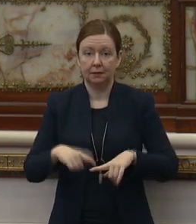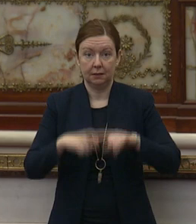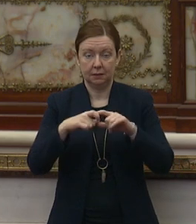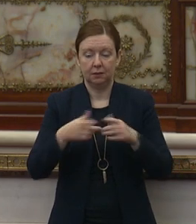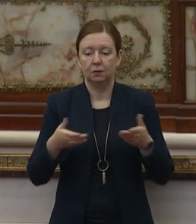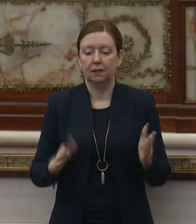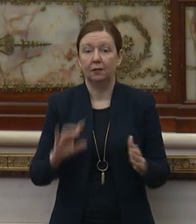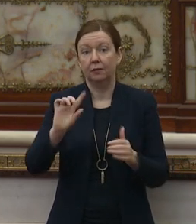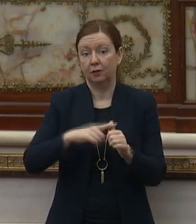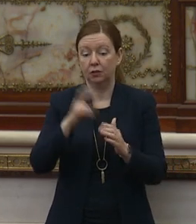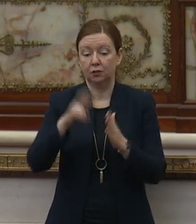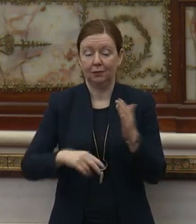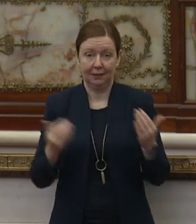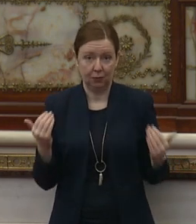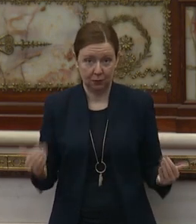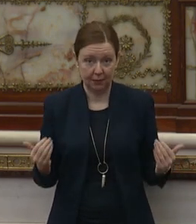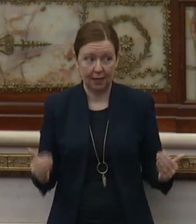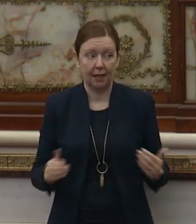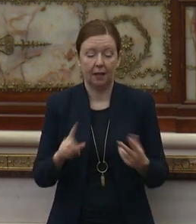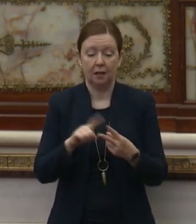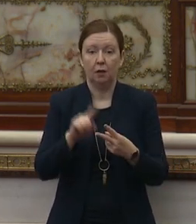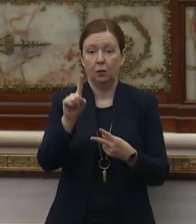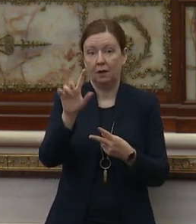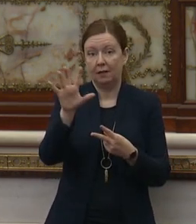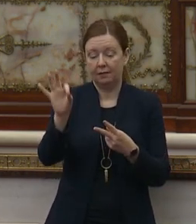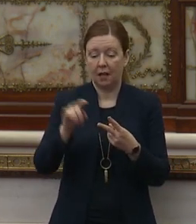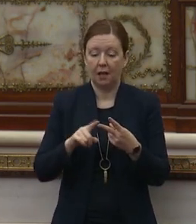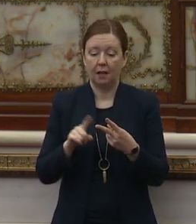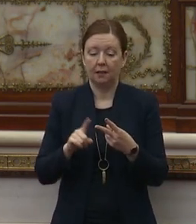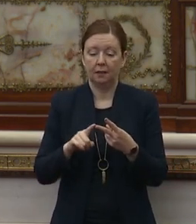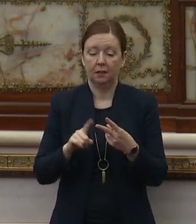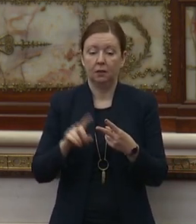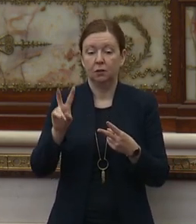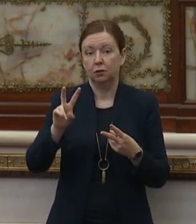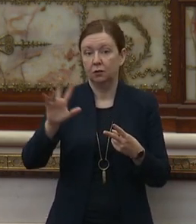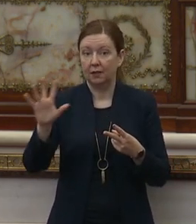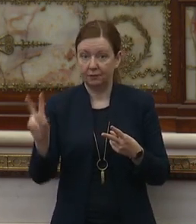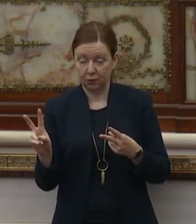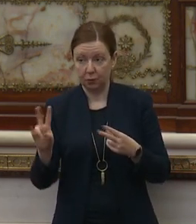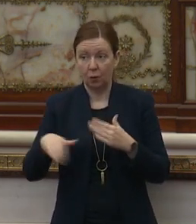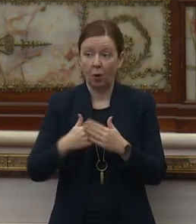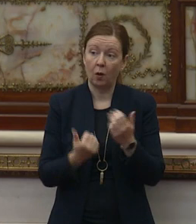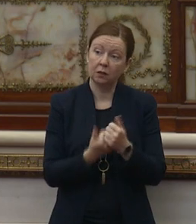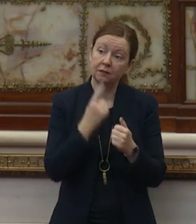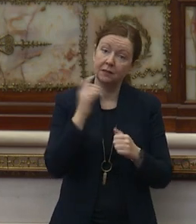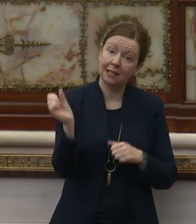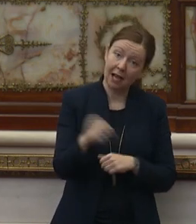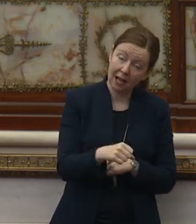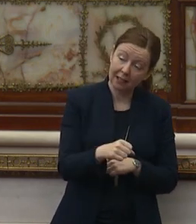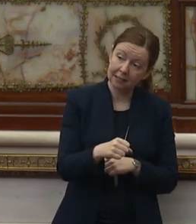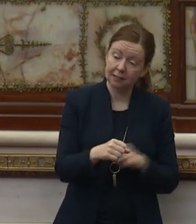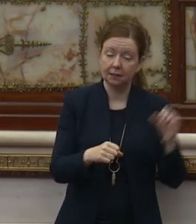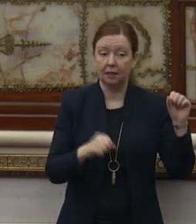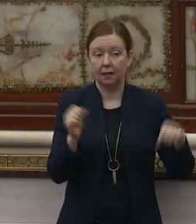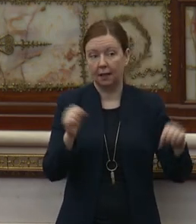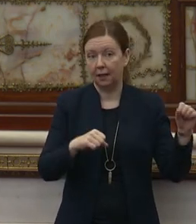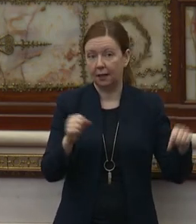first reading this day of bills number 200159 and 200252. All those in favor indicate by saying